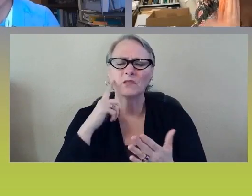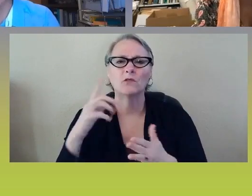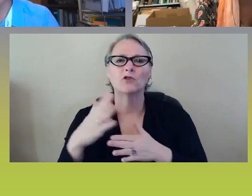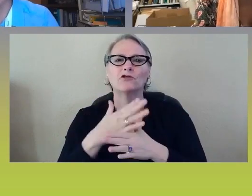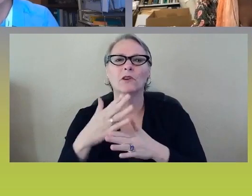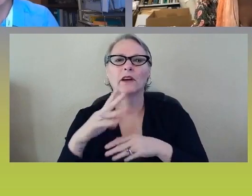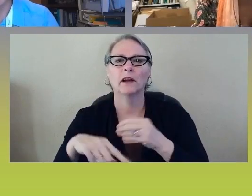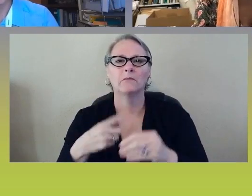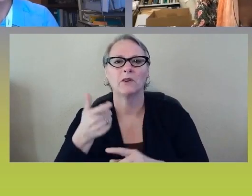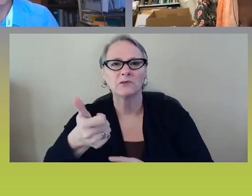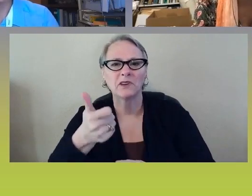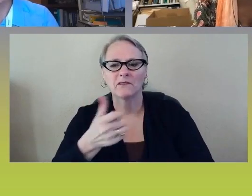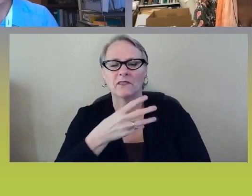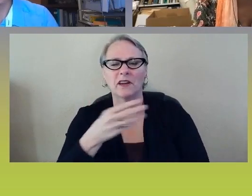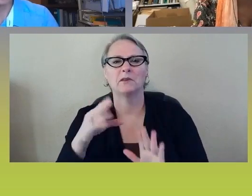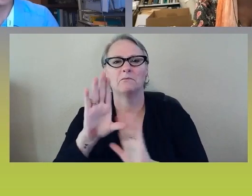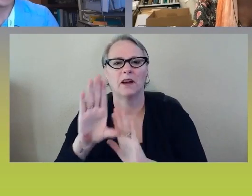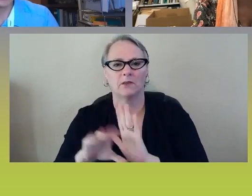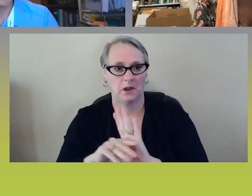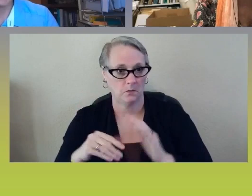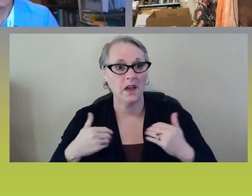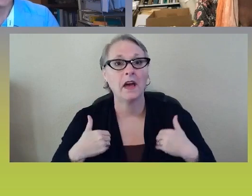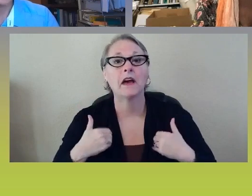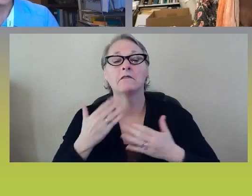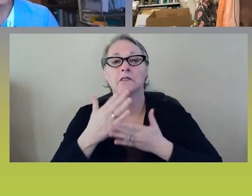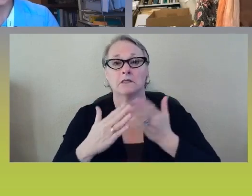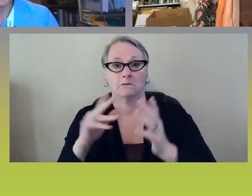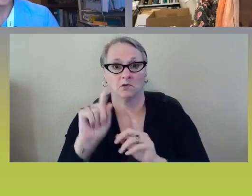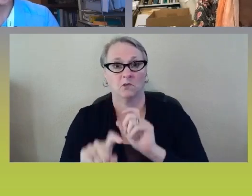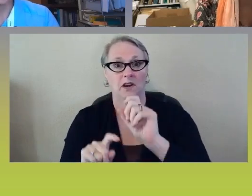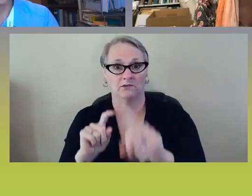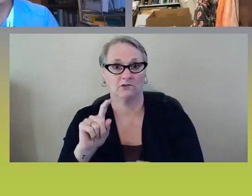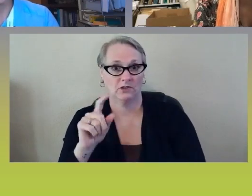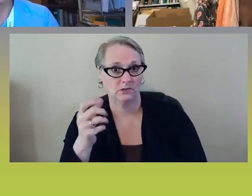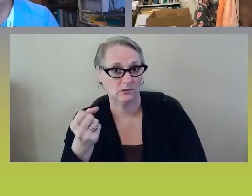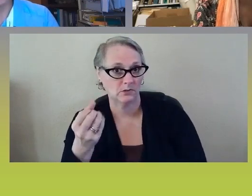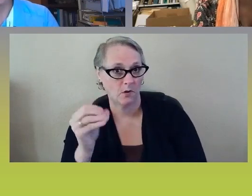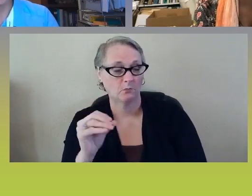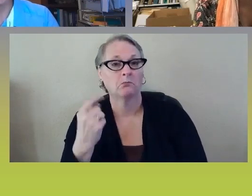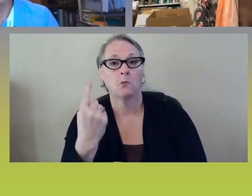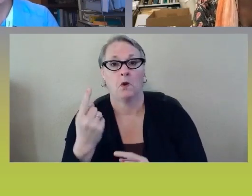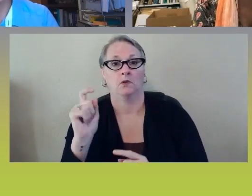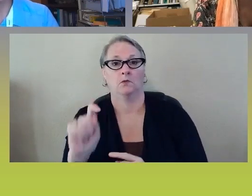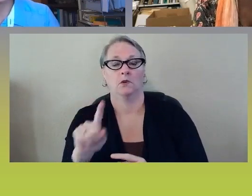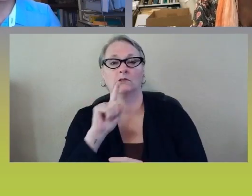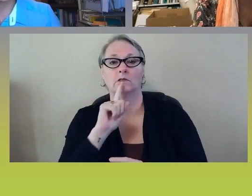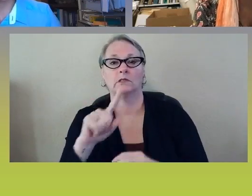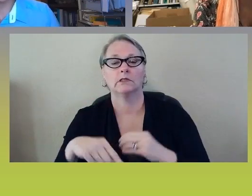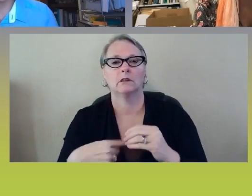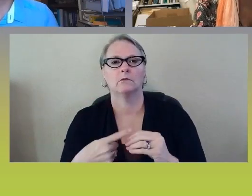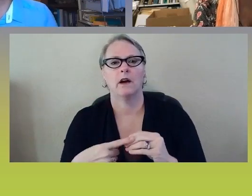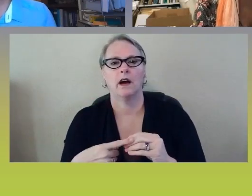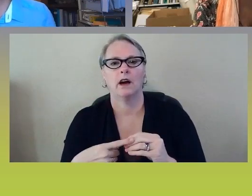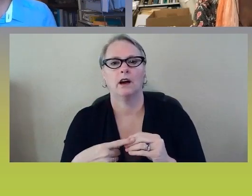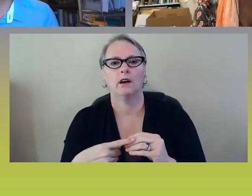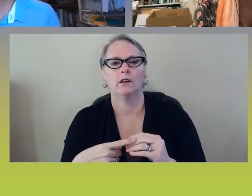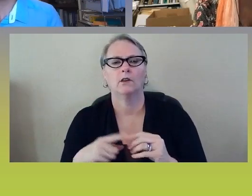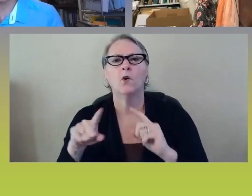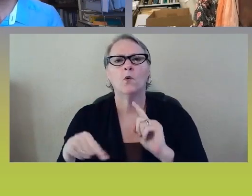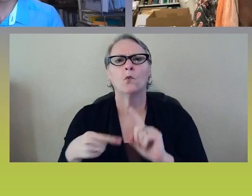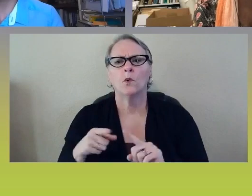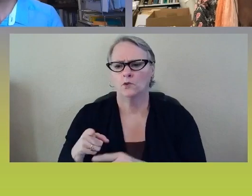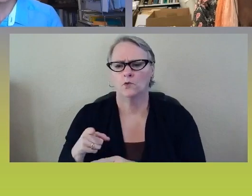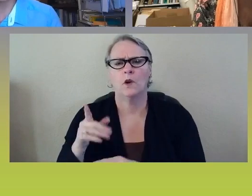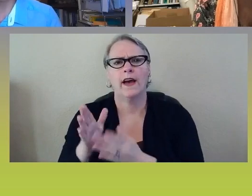yourself and your background. And we have a couple of questions. So one question is about when children were asked to predict